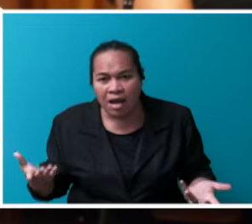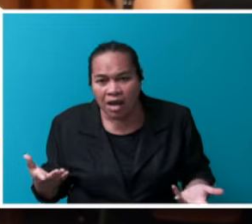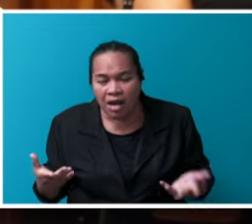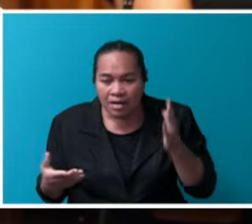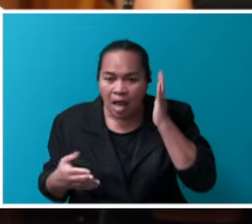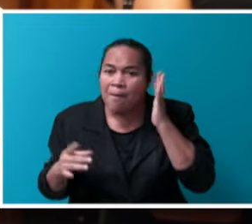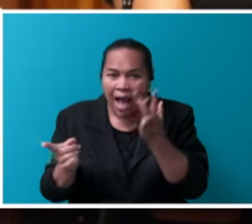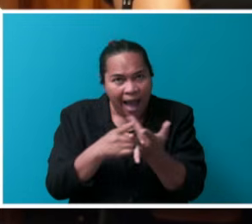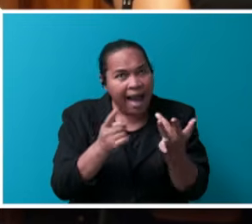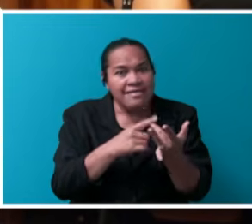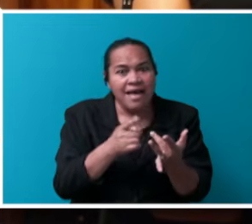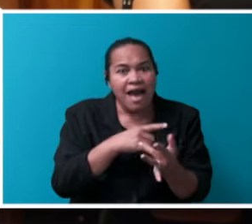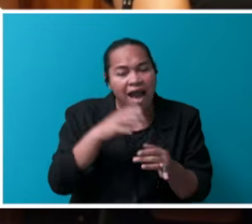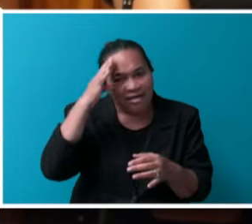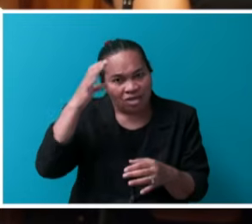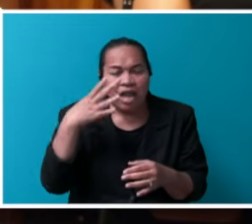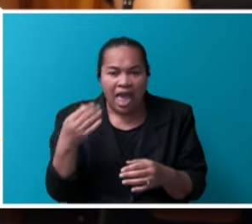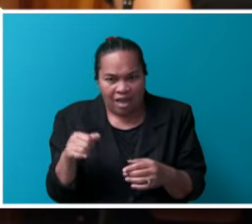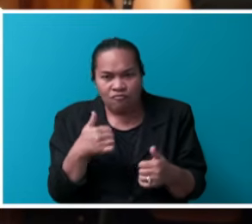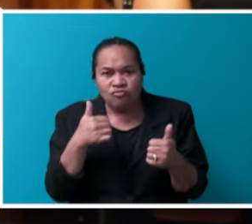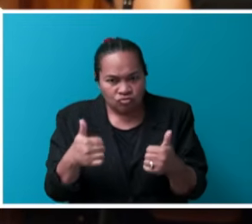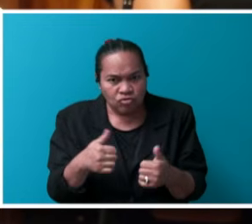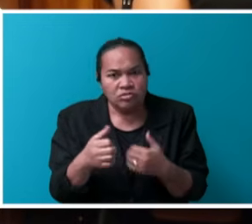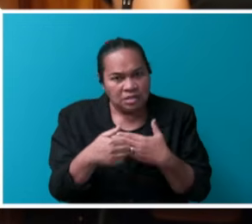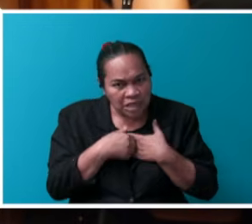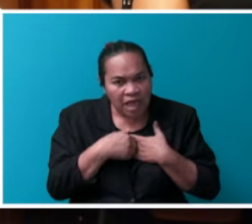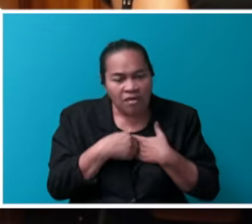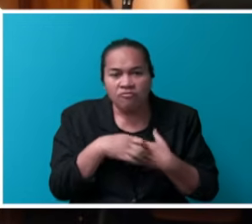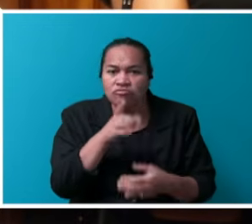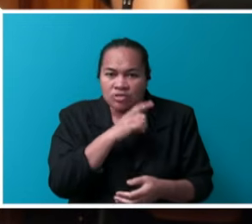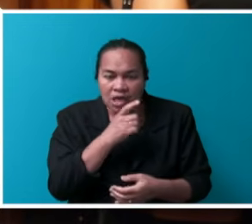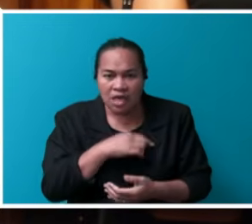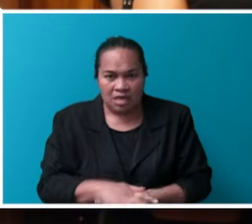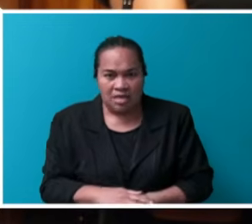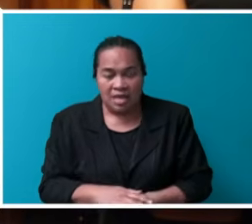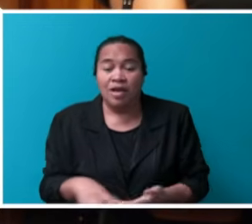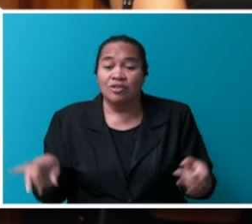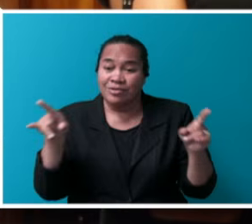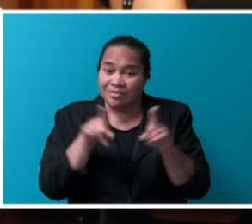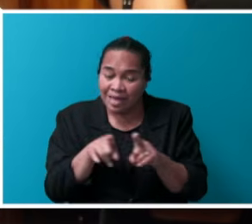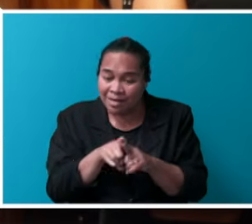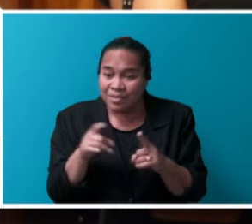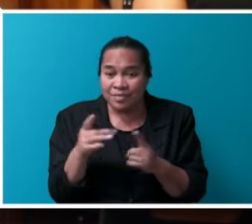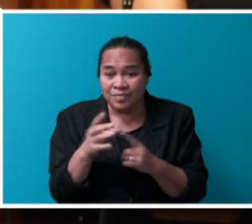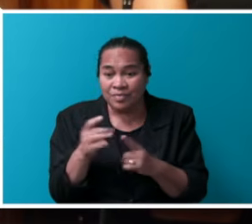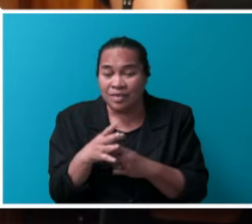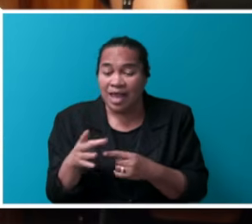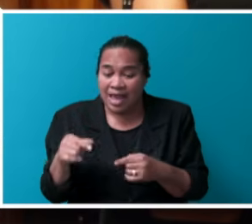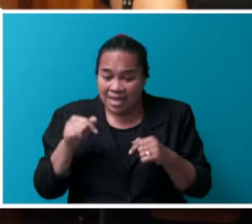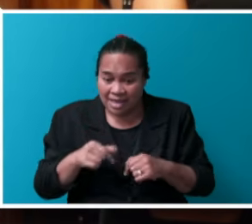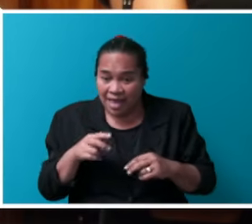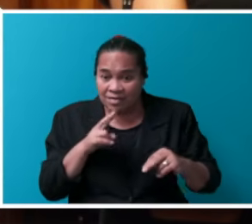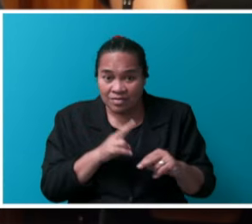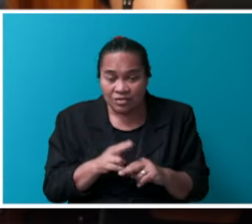are countries producing competitive and safe poultry products. Similarly, ghee, a staple item in many Fijian